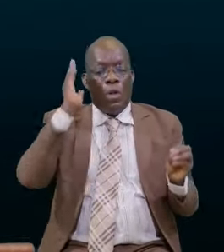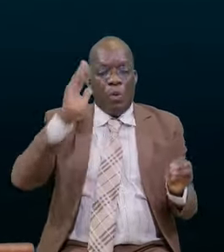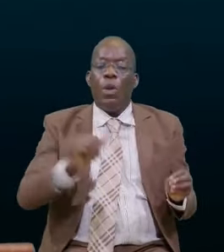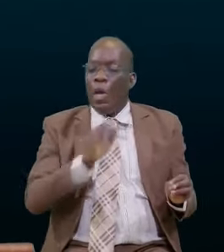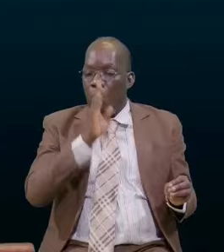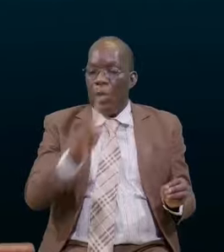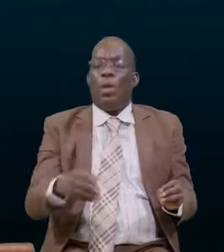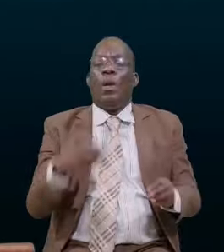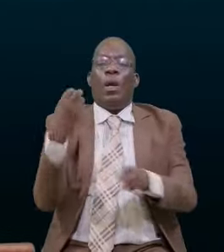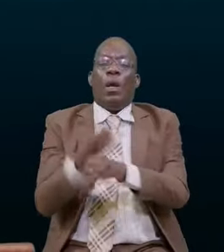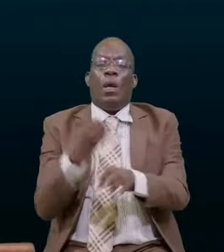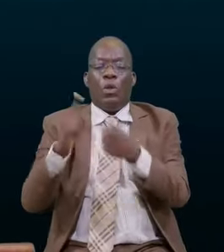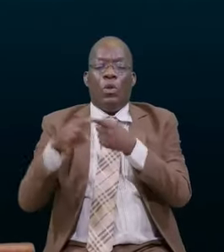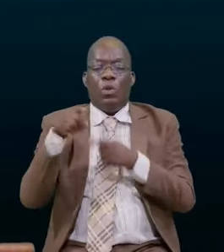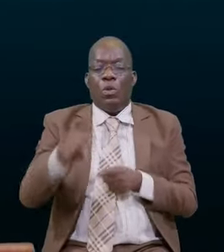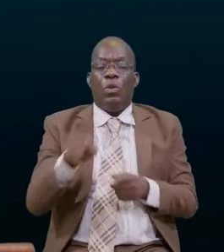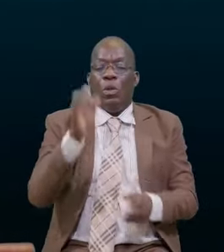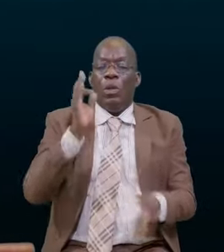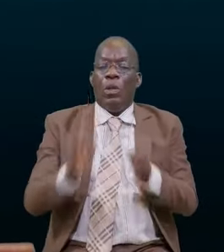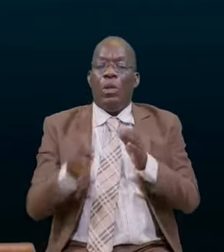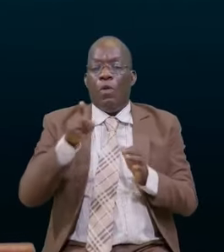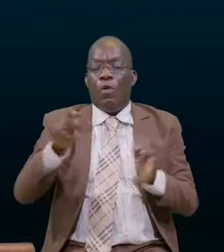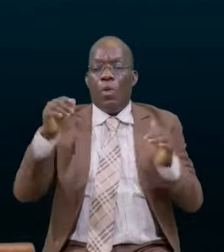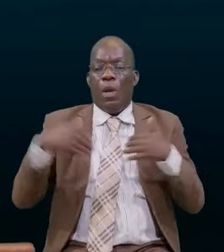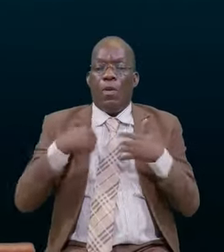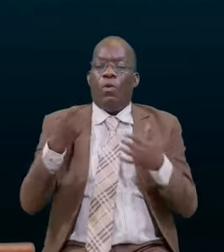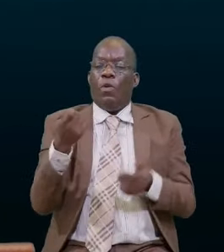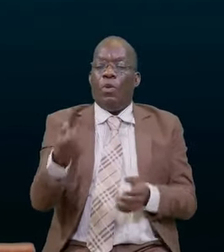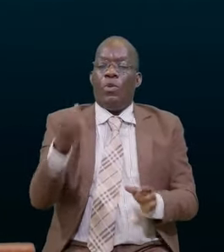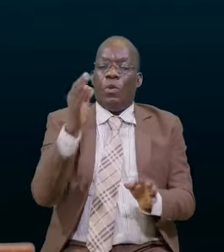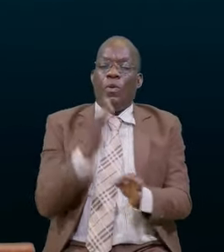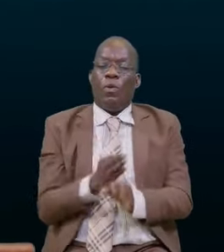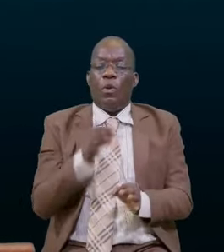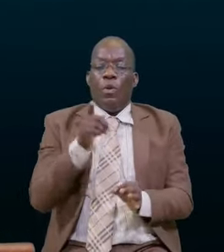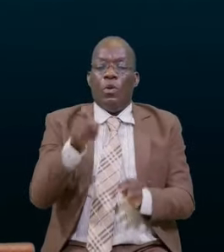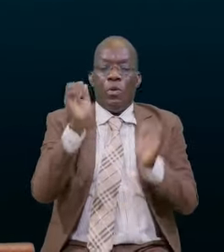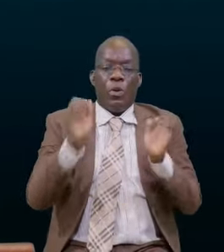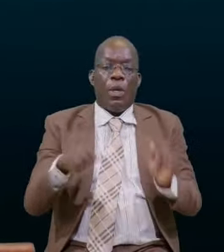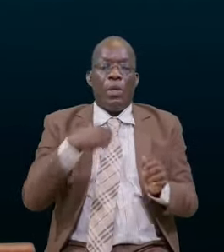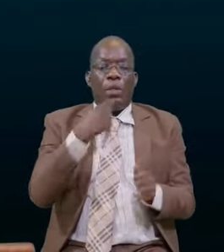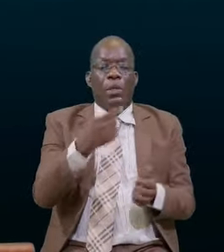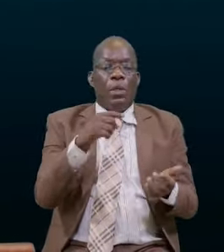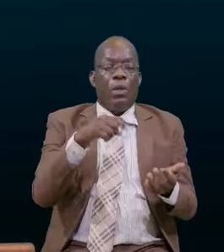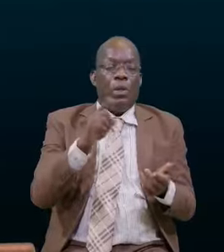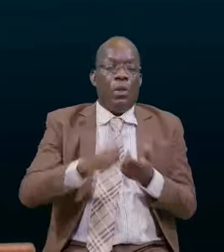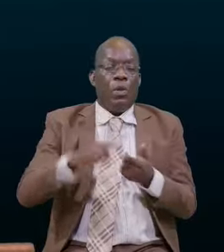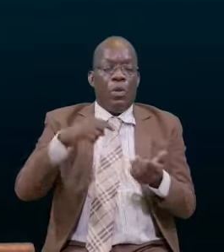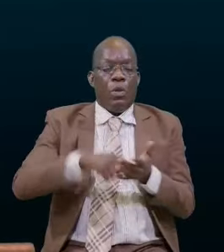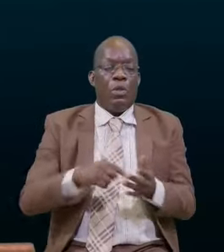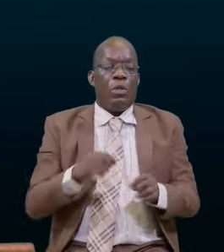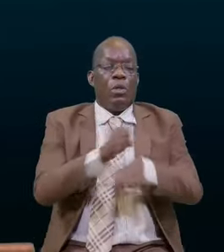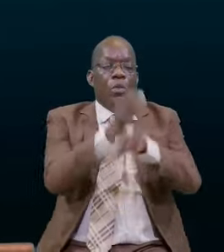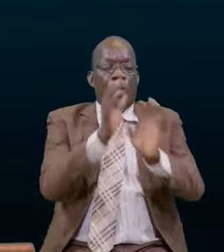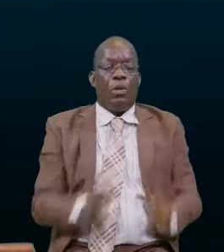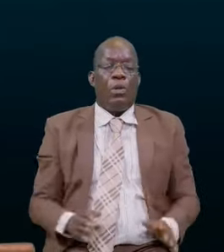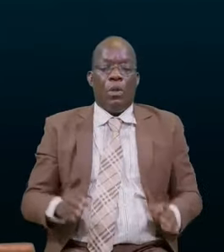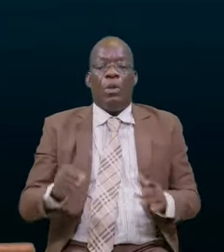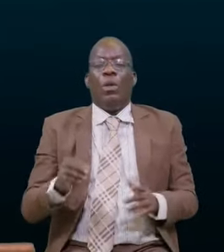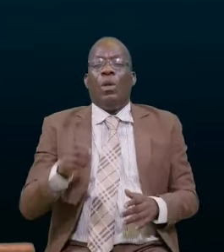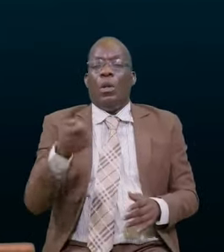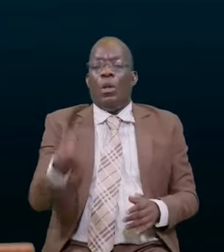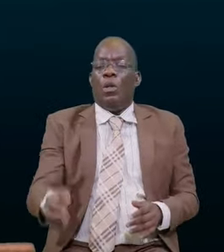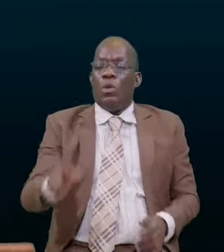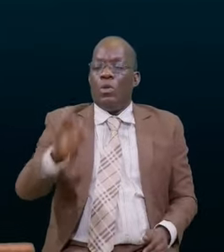you if you have faith just little faith you can say to this mountain of the little foxes go out of my